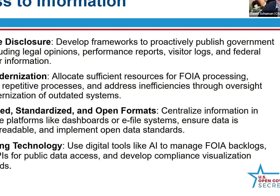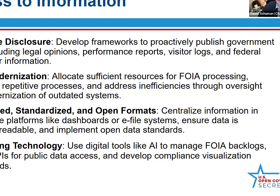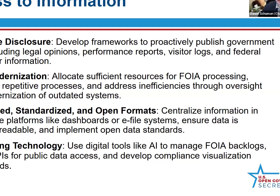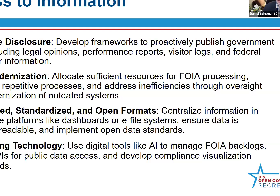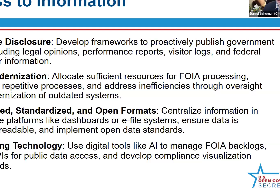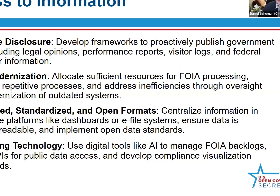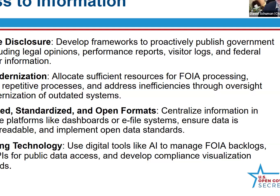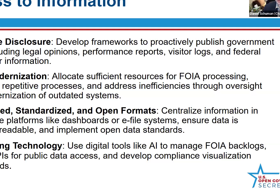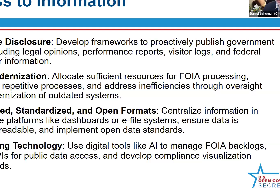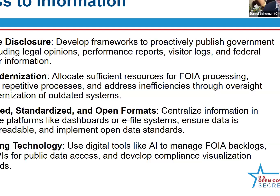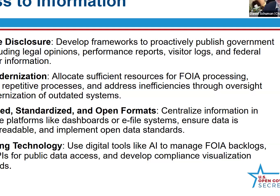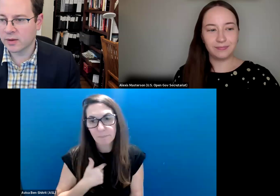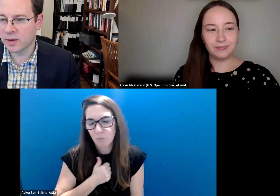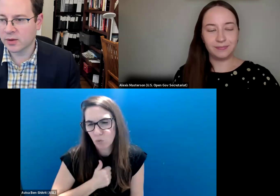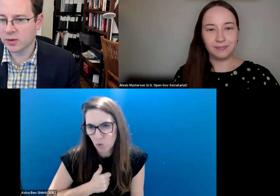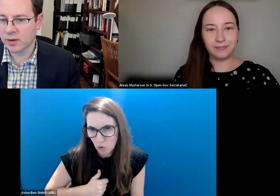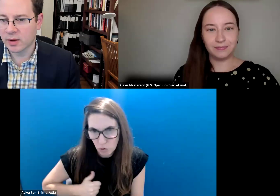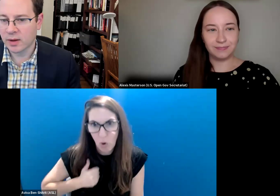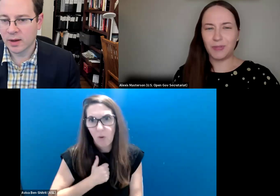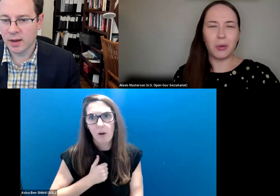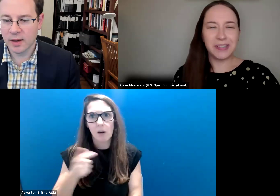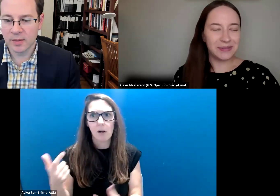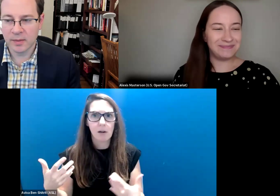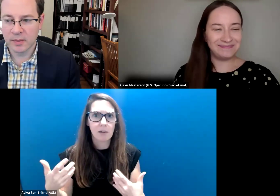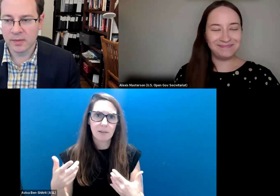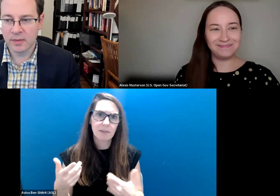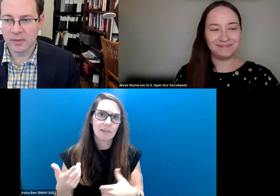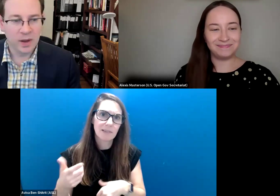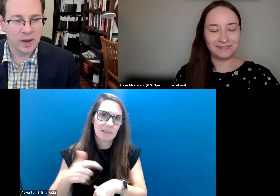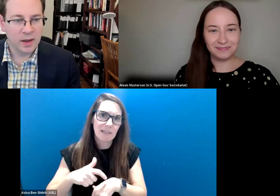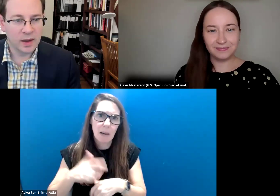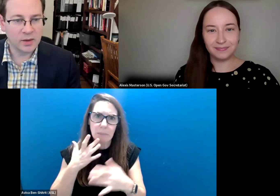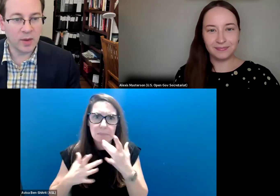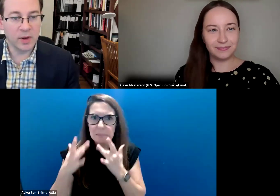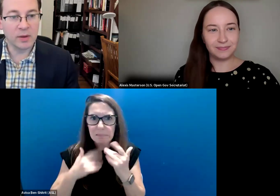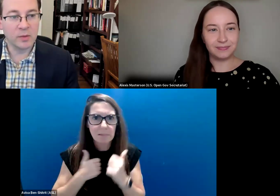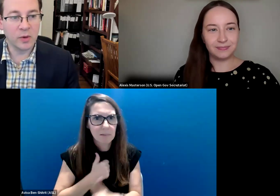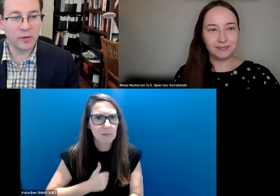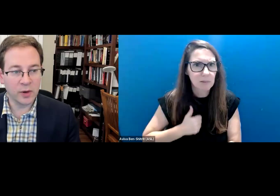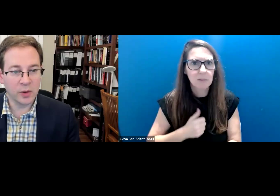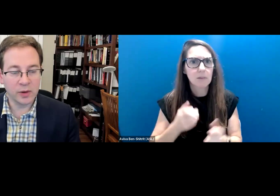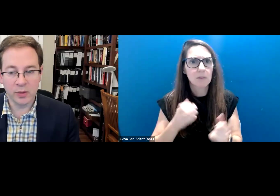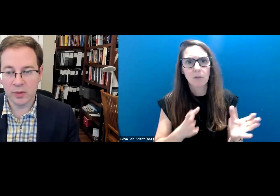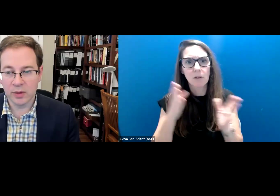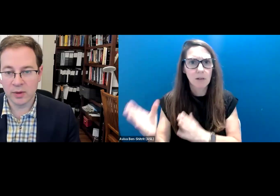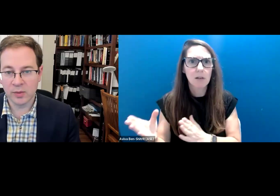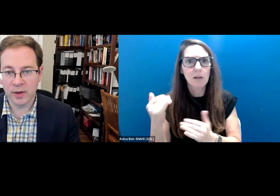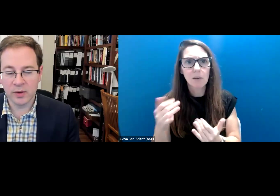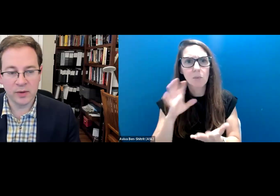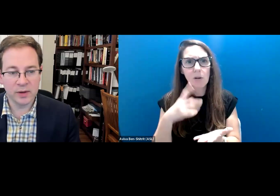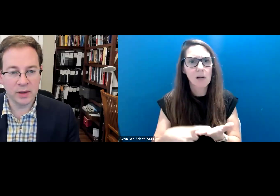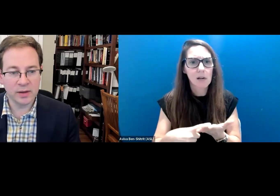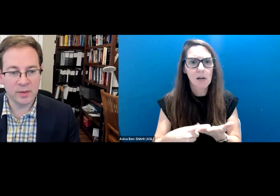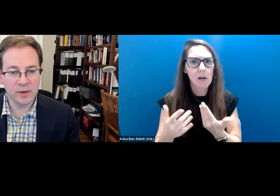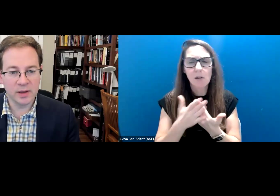Wonderful. I am so sorry to cut you short. No worries. So I'm going to go very quickly through the